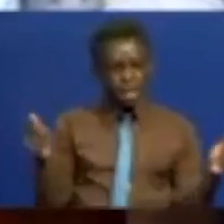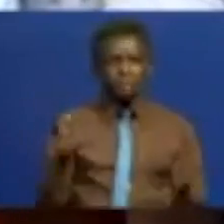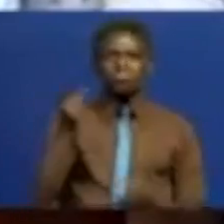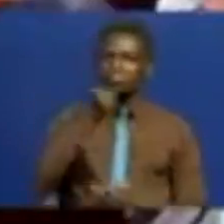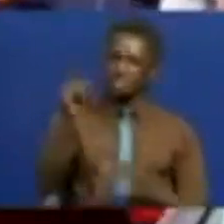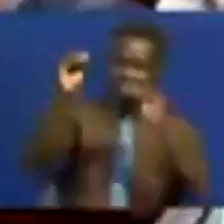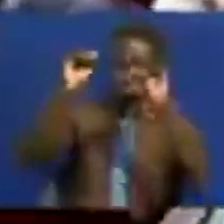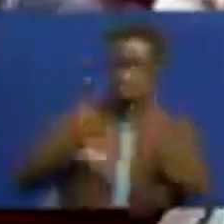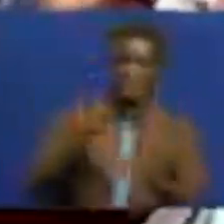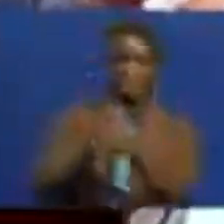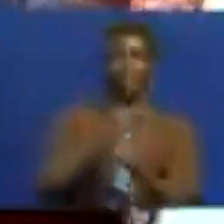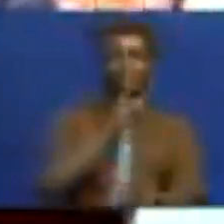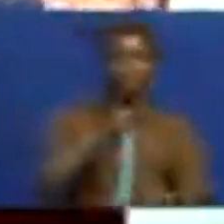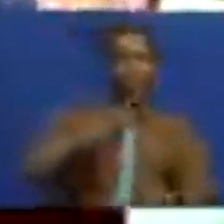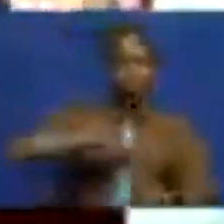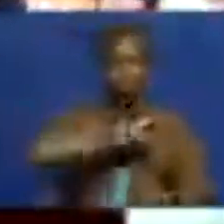all succeed.